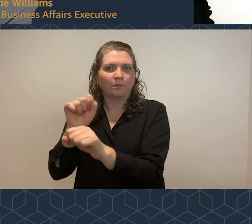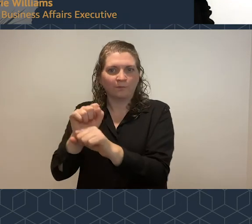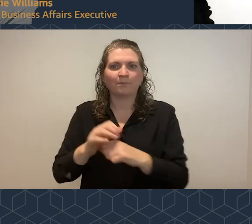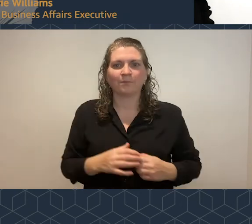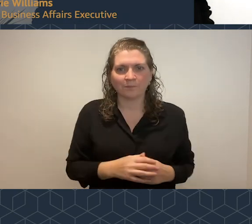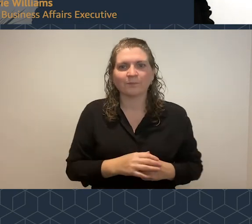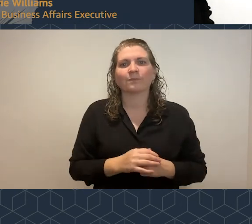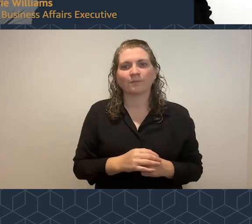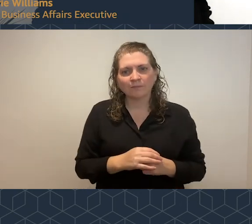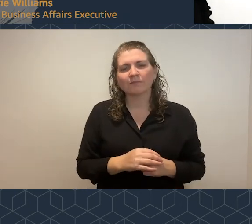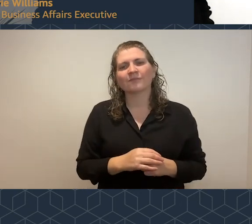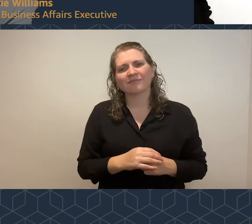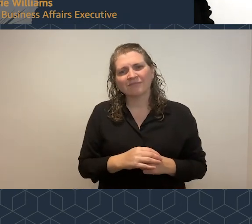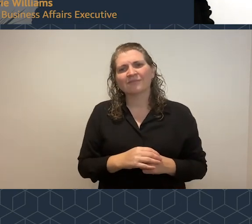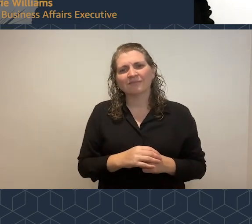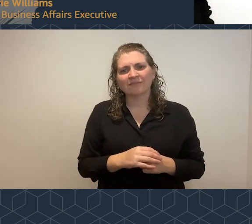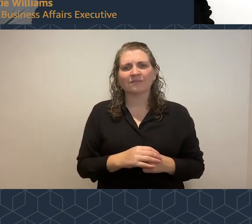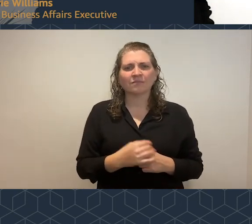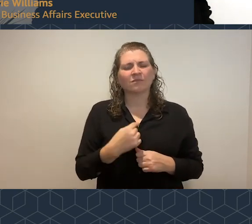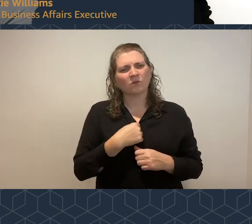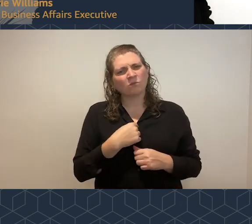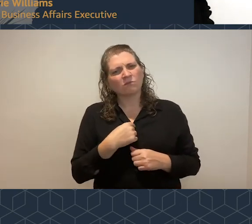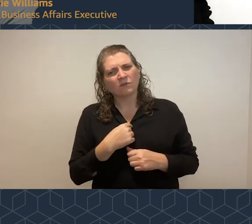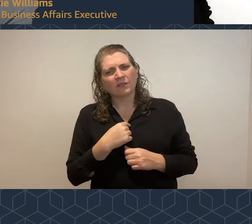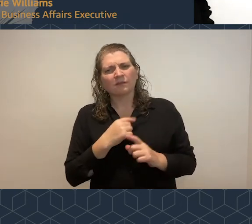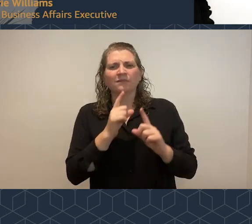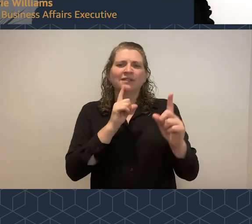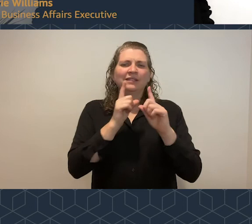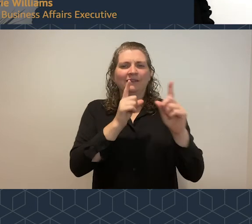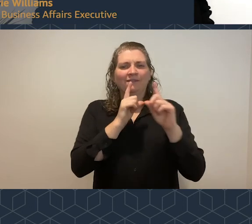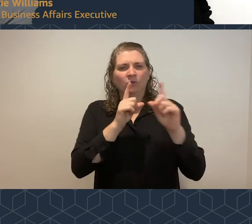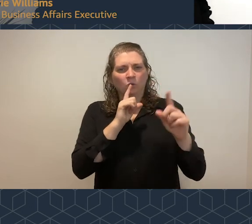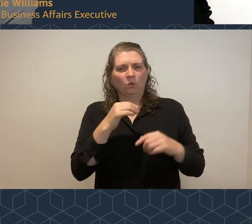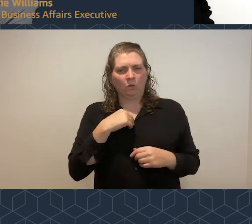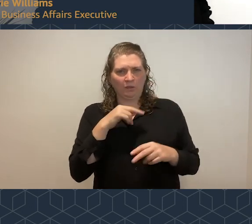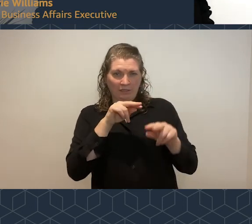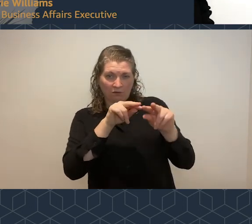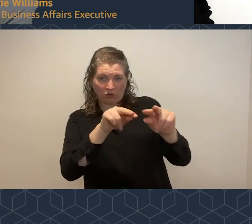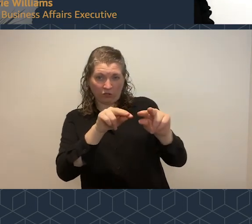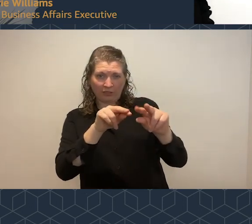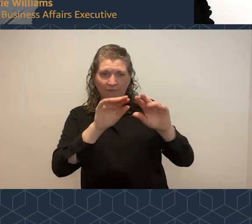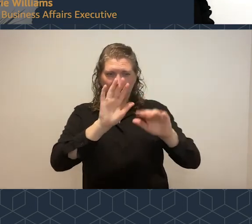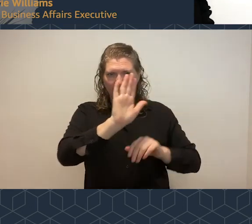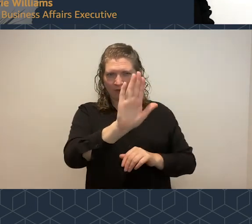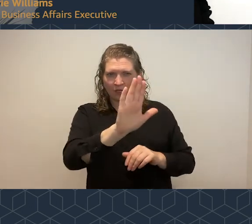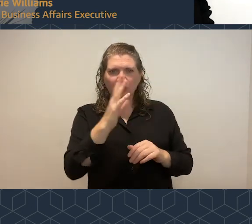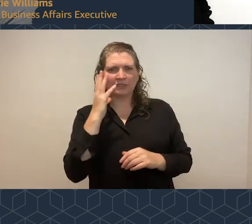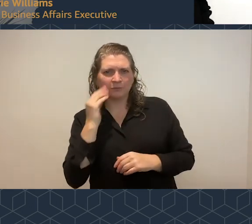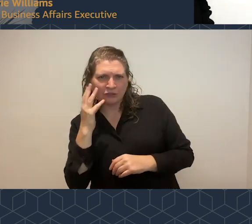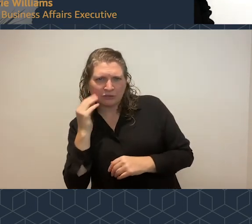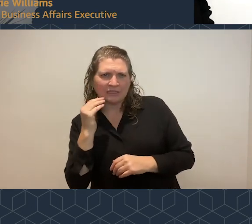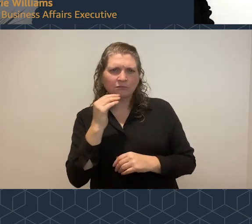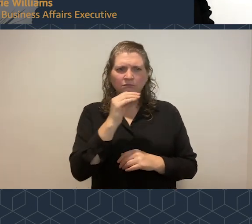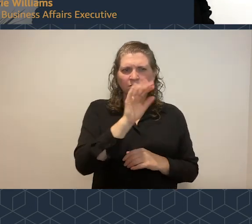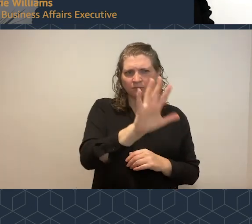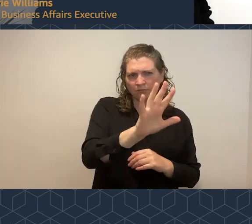we're interviewing, we look at leveling a lot. One thing actually I'd forgotten to mention before as well, which is just something